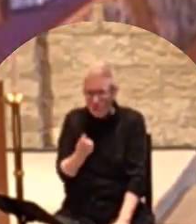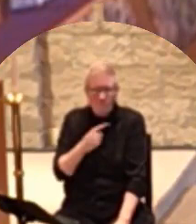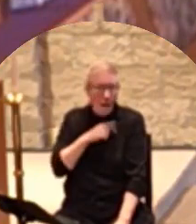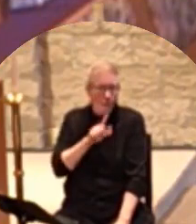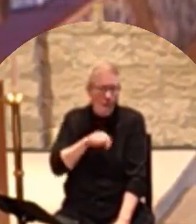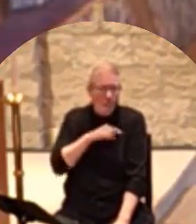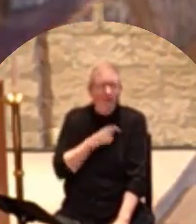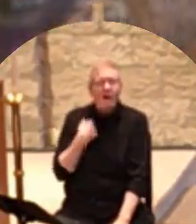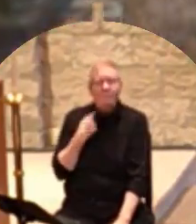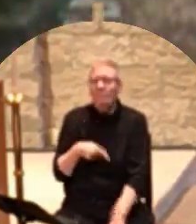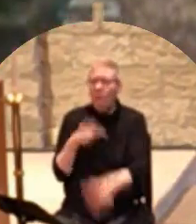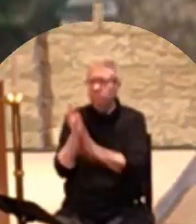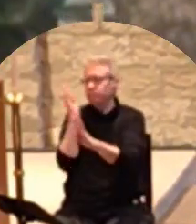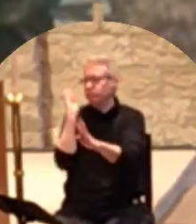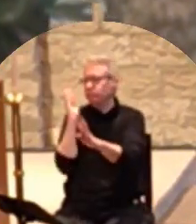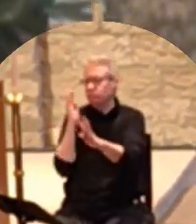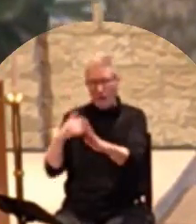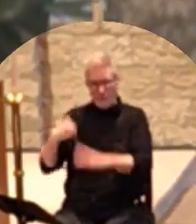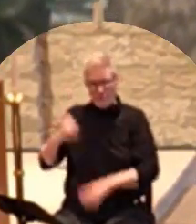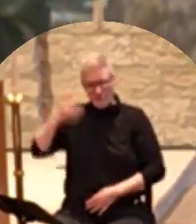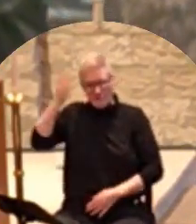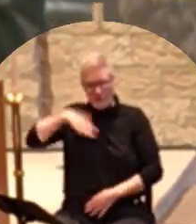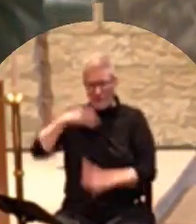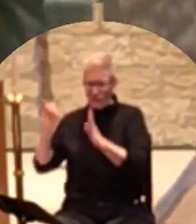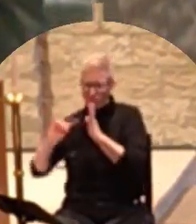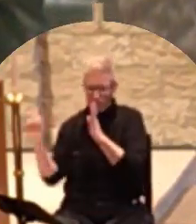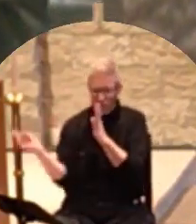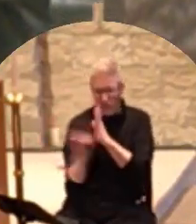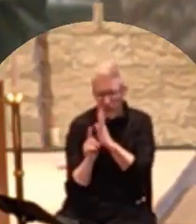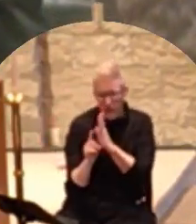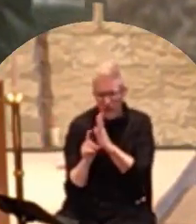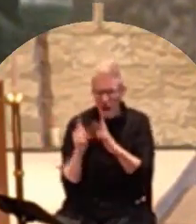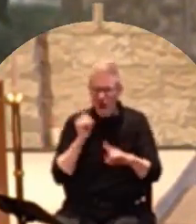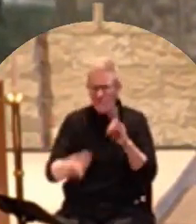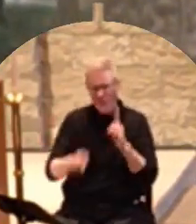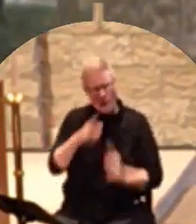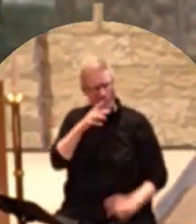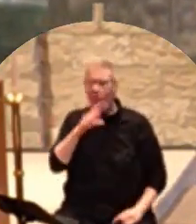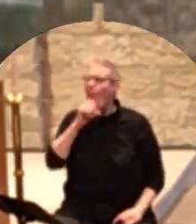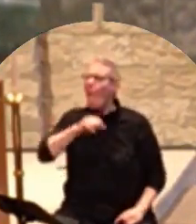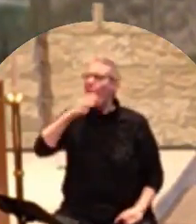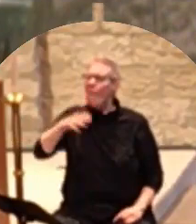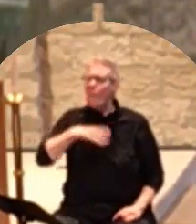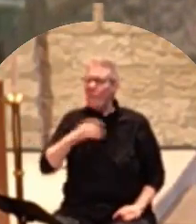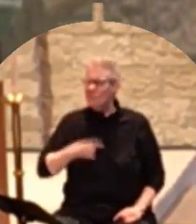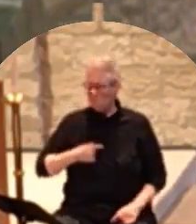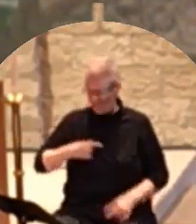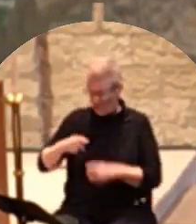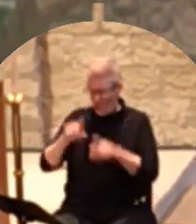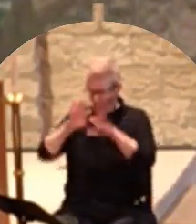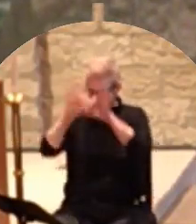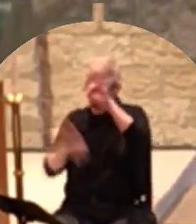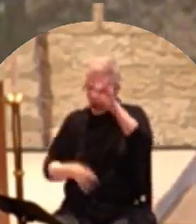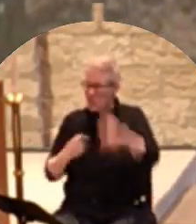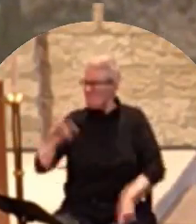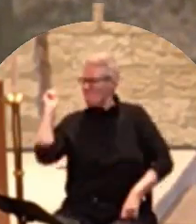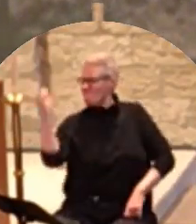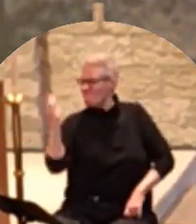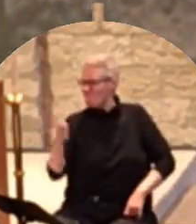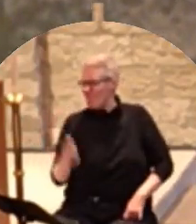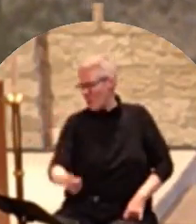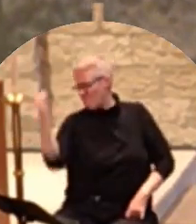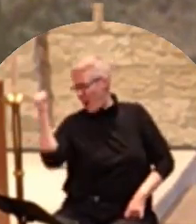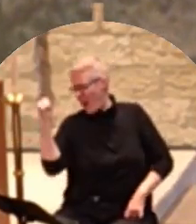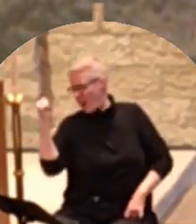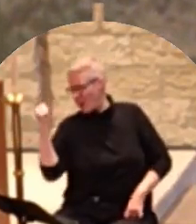and tried to cut in front of the line, but an old lady beat him back into the parking lot with her cane. I checked it out, and I can assure you that she